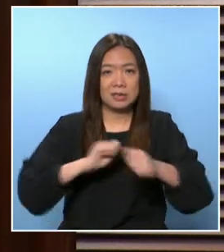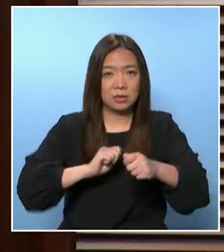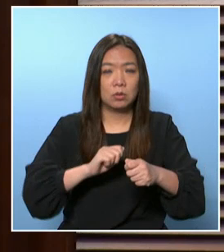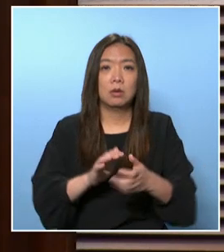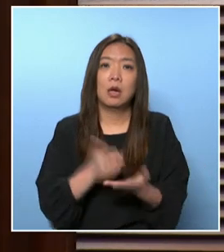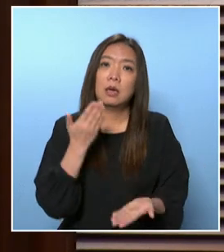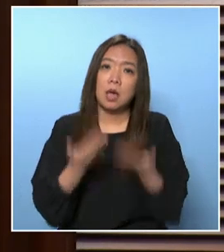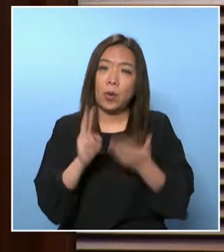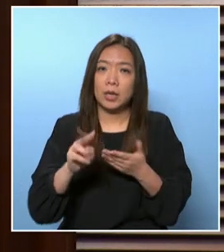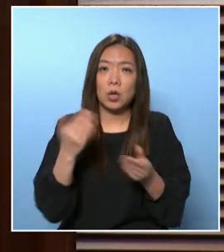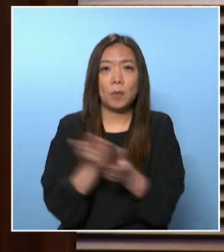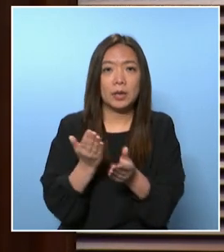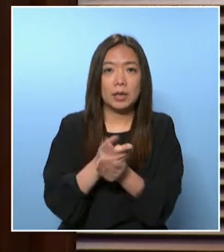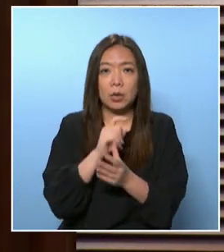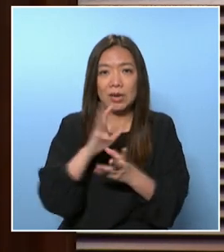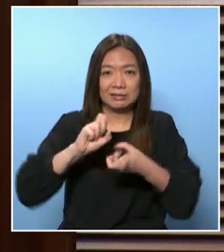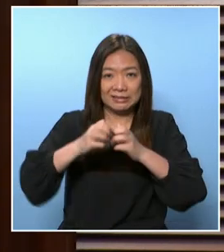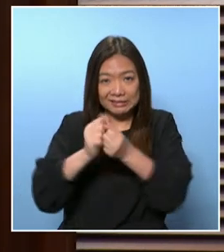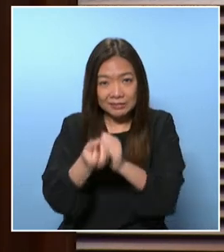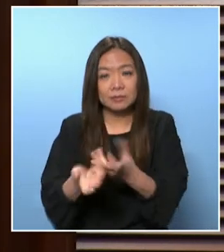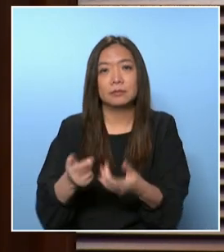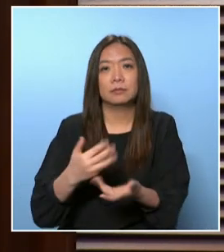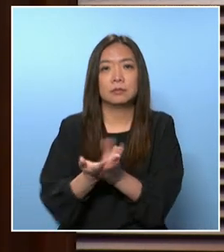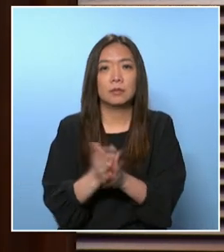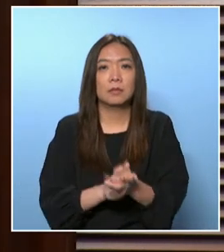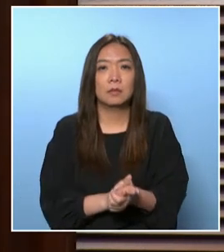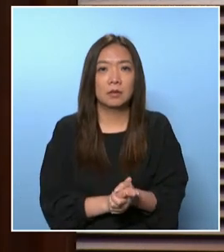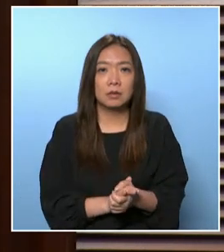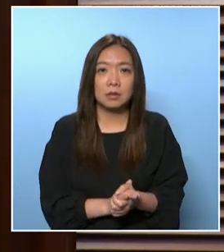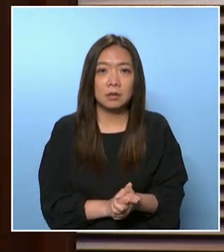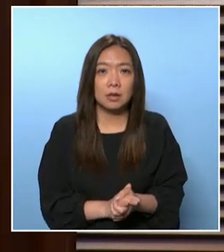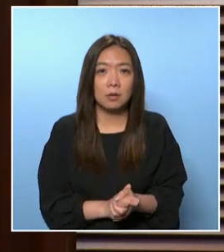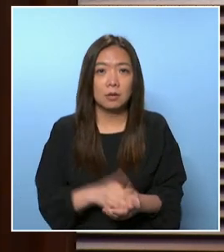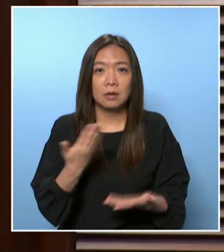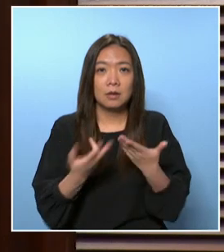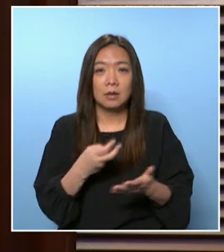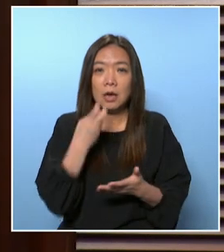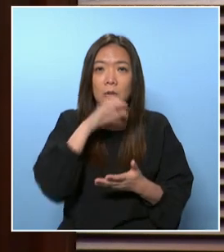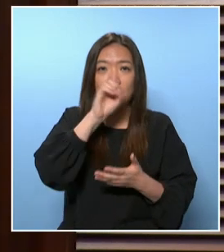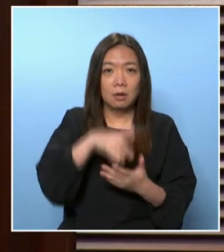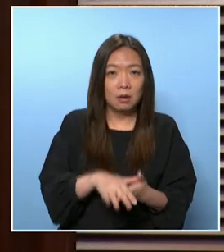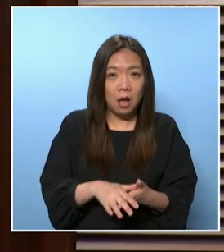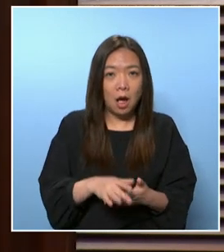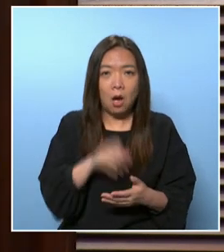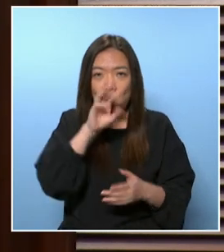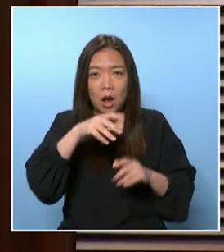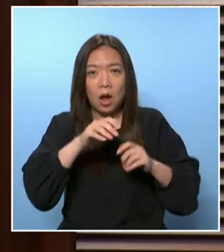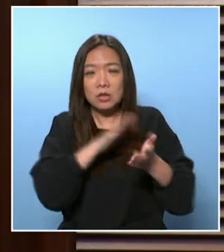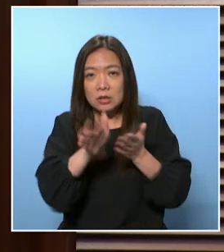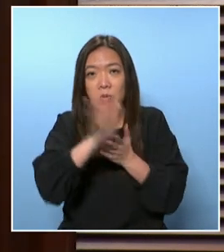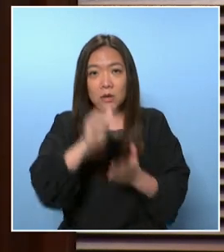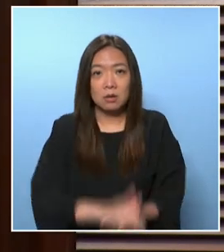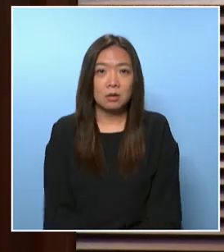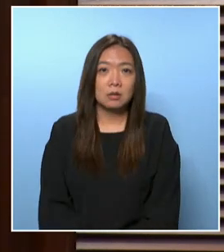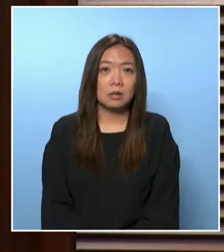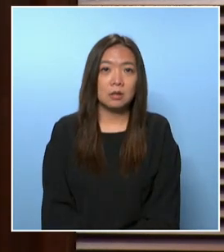the document, one can destroy the document, or one can screw up the document into a ball and to show that this